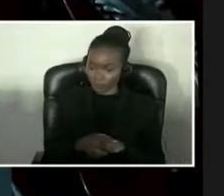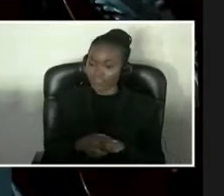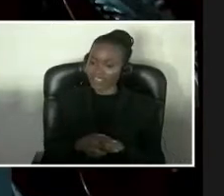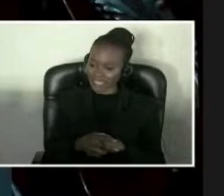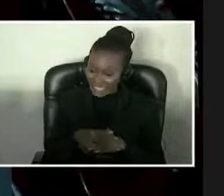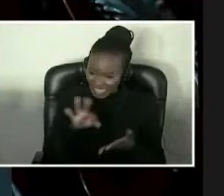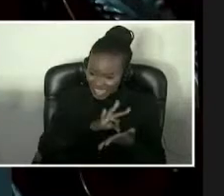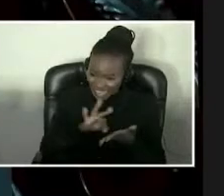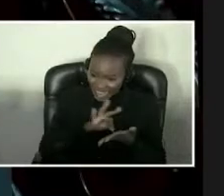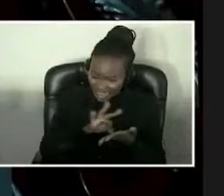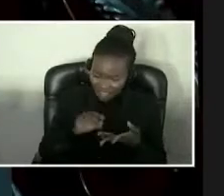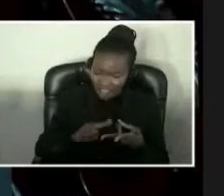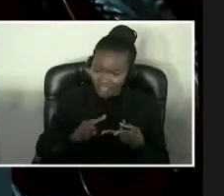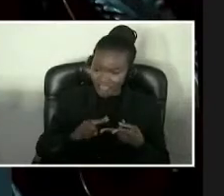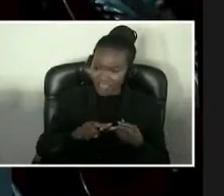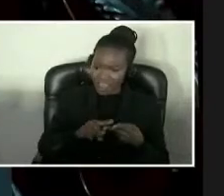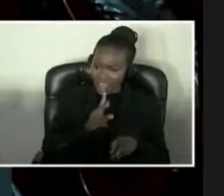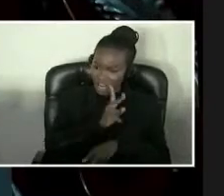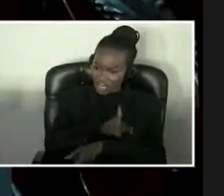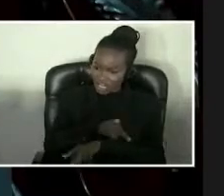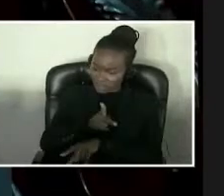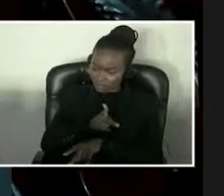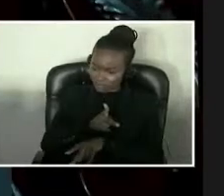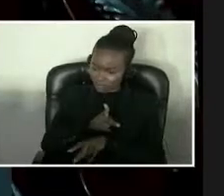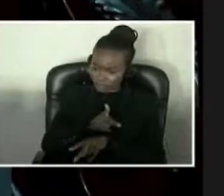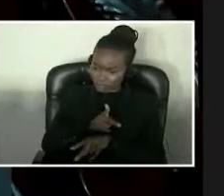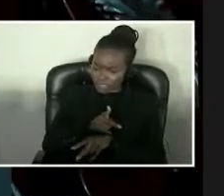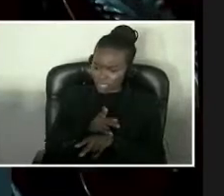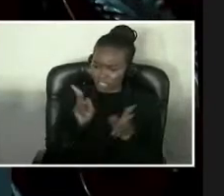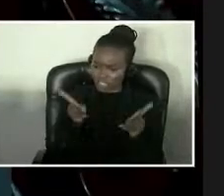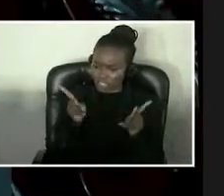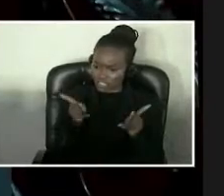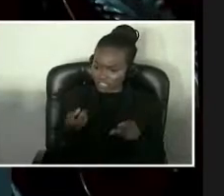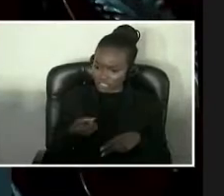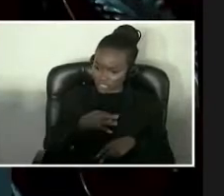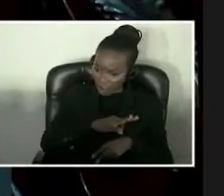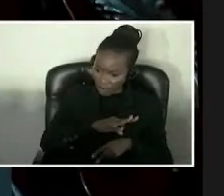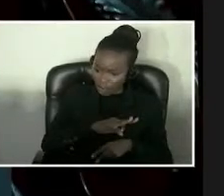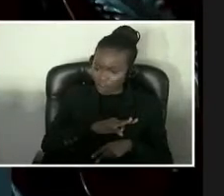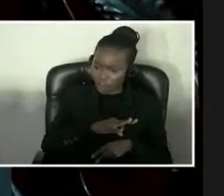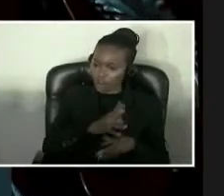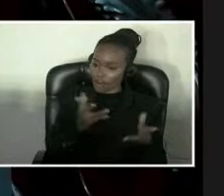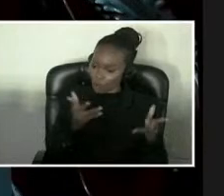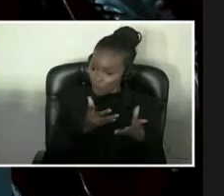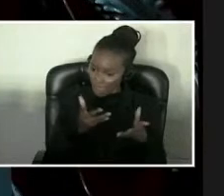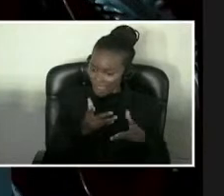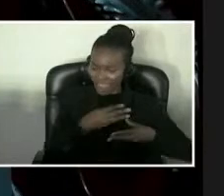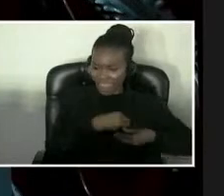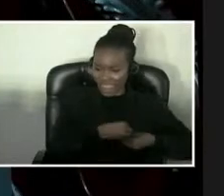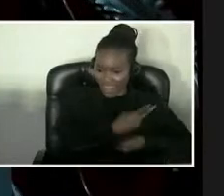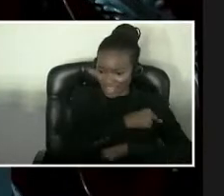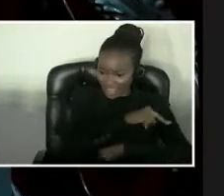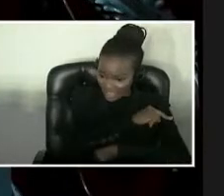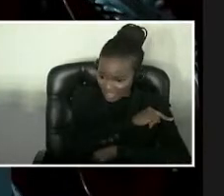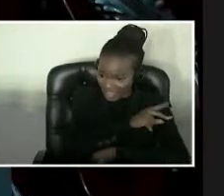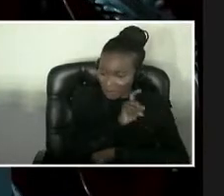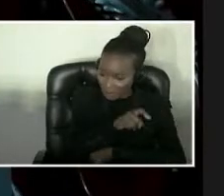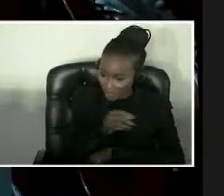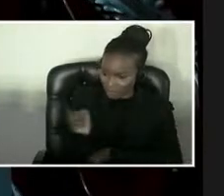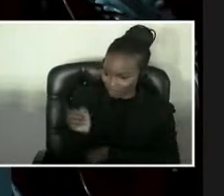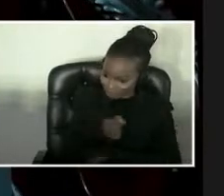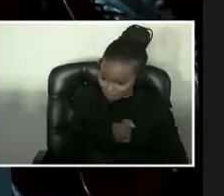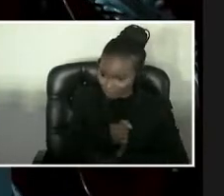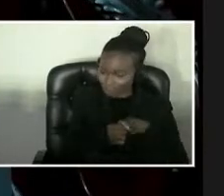kitchen staff and maintenance staff in our hospitals and clinics and we must appoint them in a fair